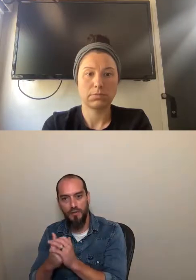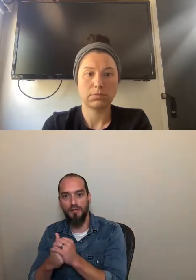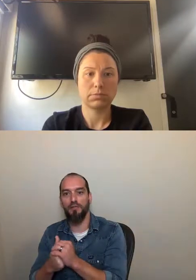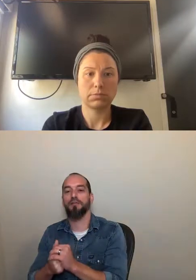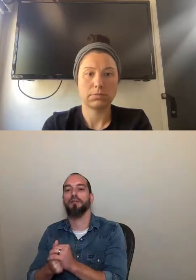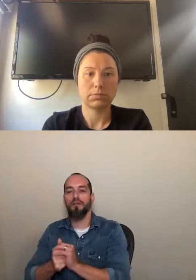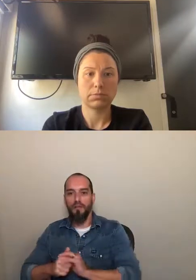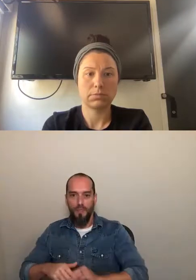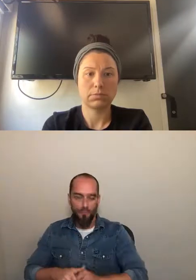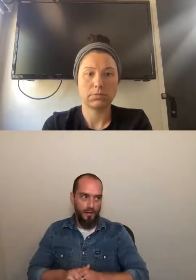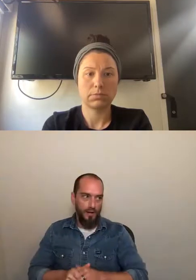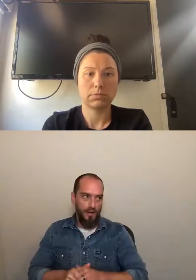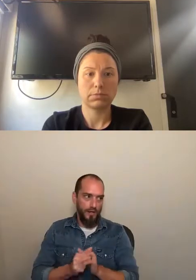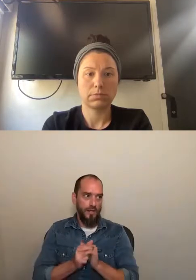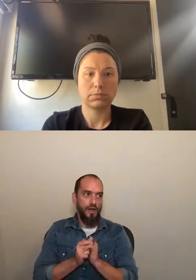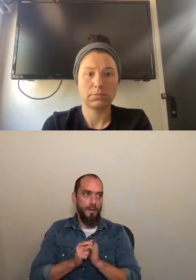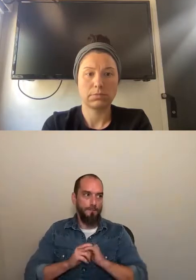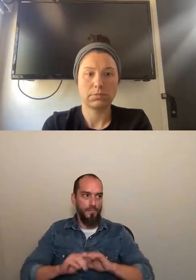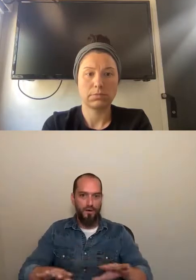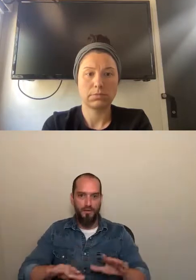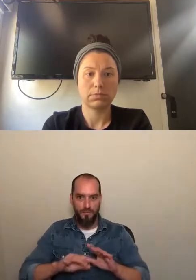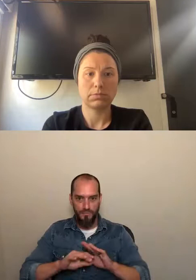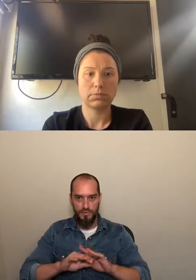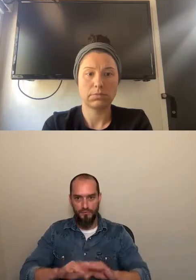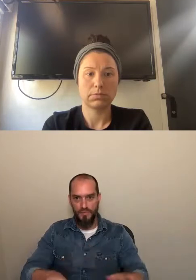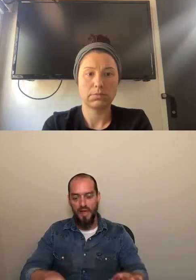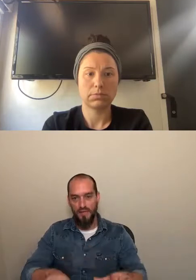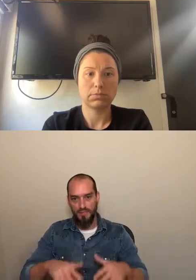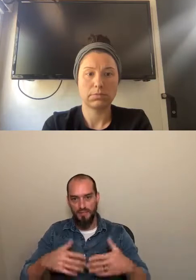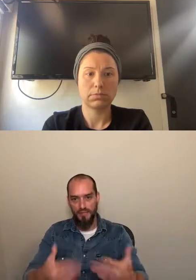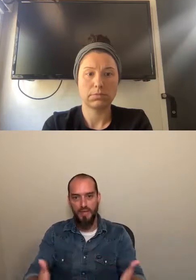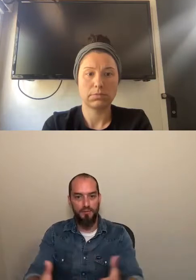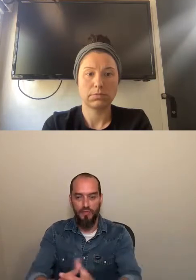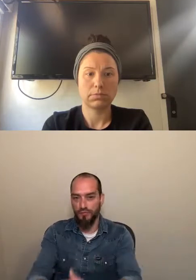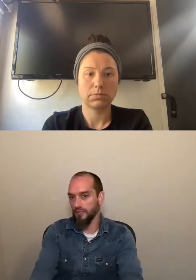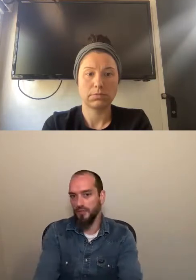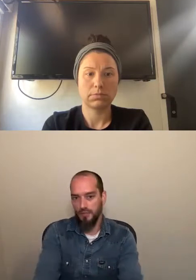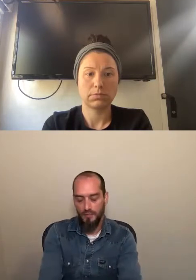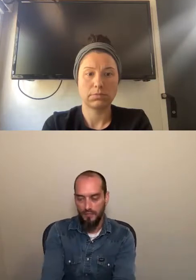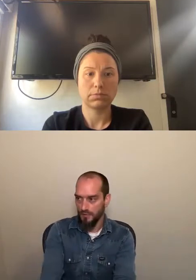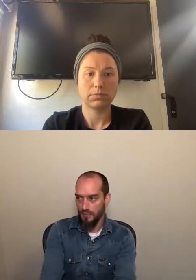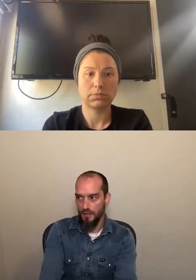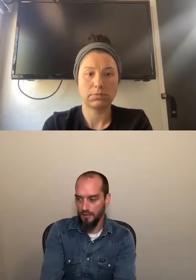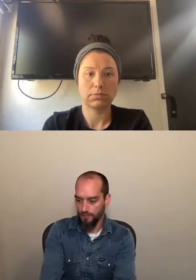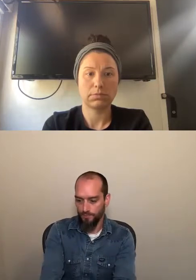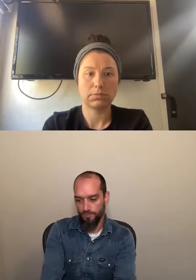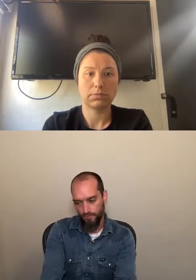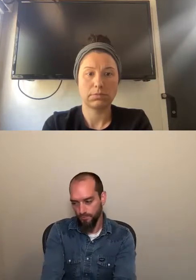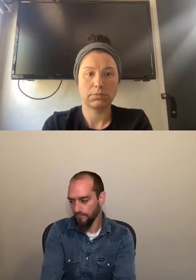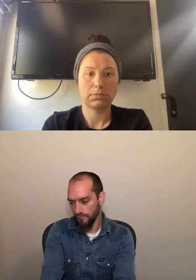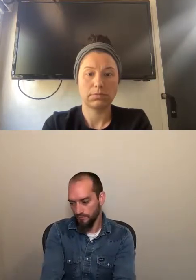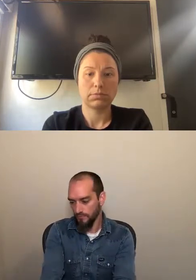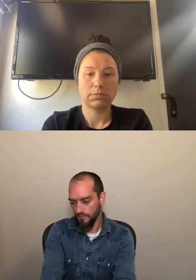more money by marketing themselves as that type of doctor now.